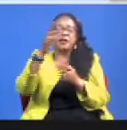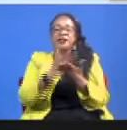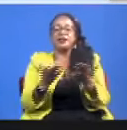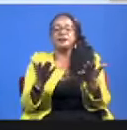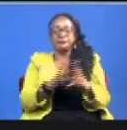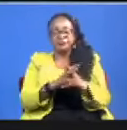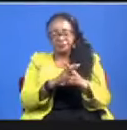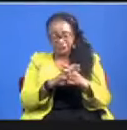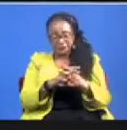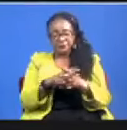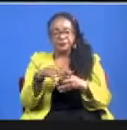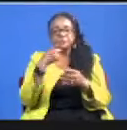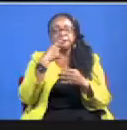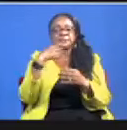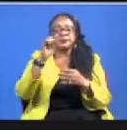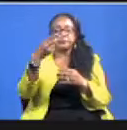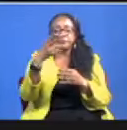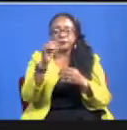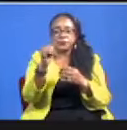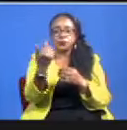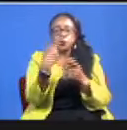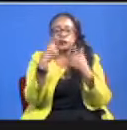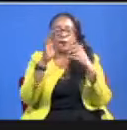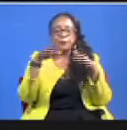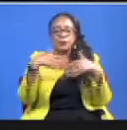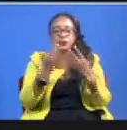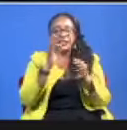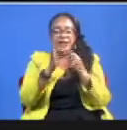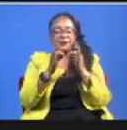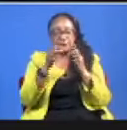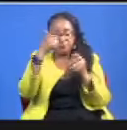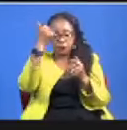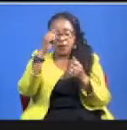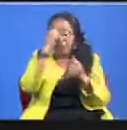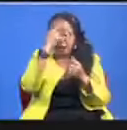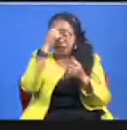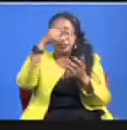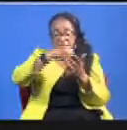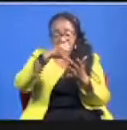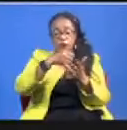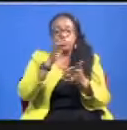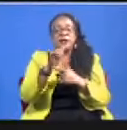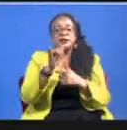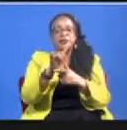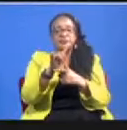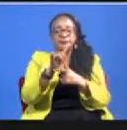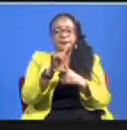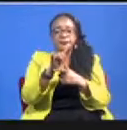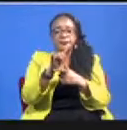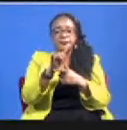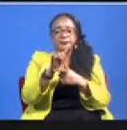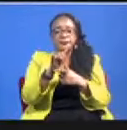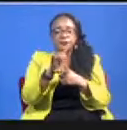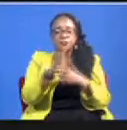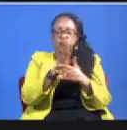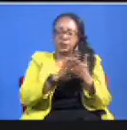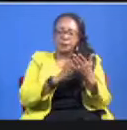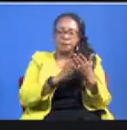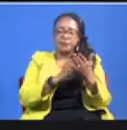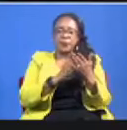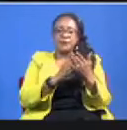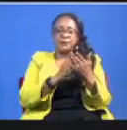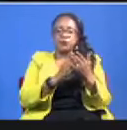the right thing. All right. Now that you mentioned SHA, we'll talk about whether, because Adani is still in that, but just to